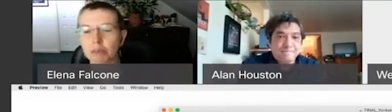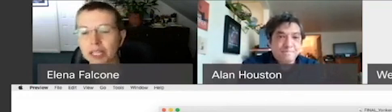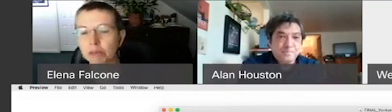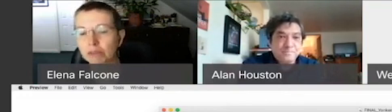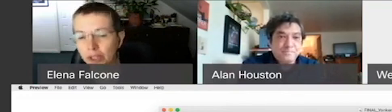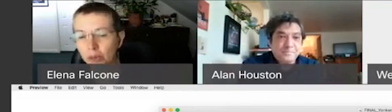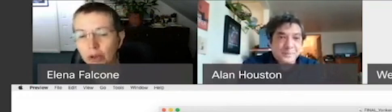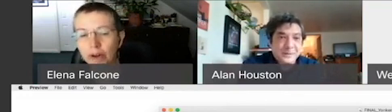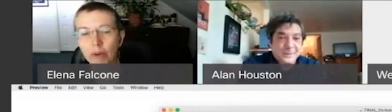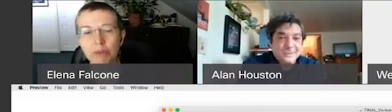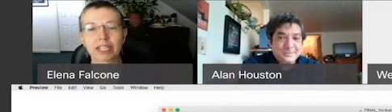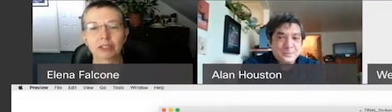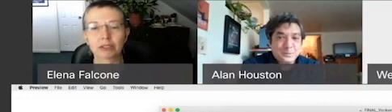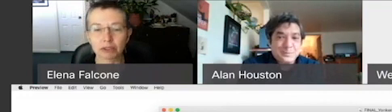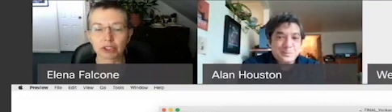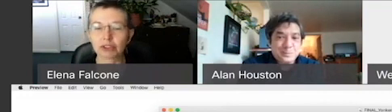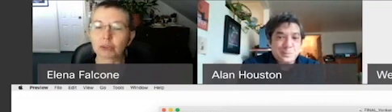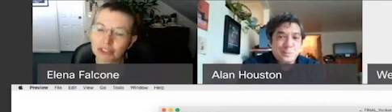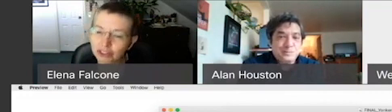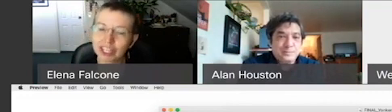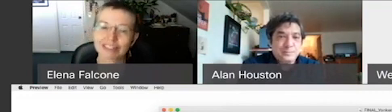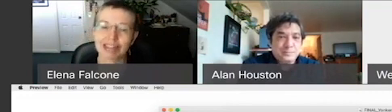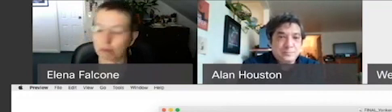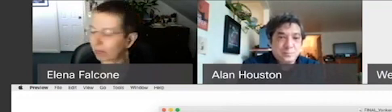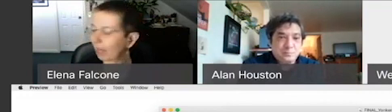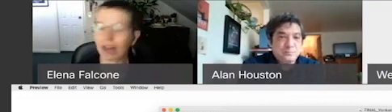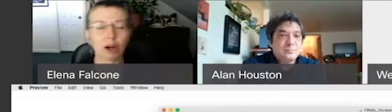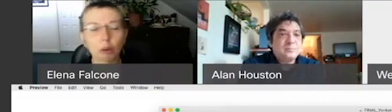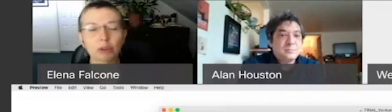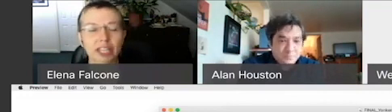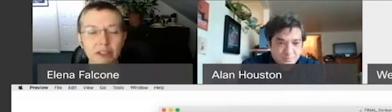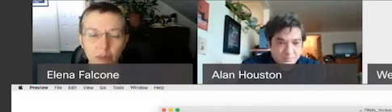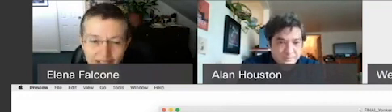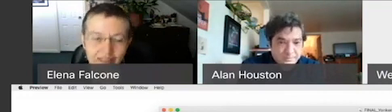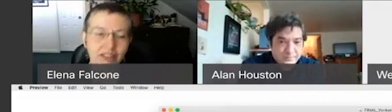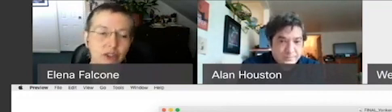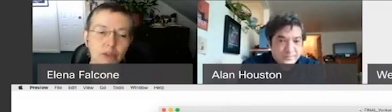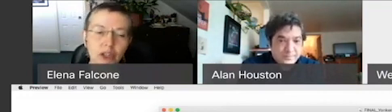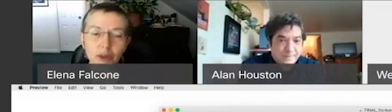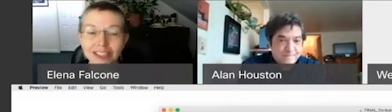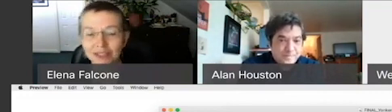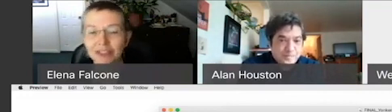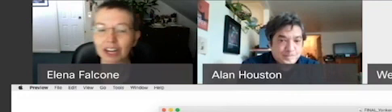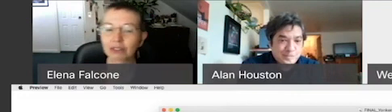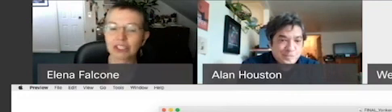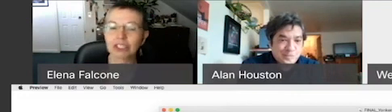available on our website in the future. So what's your next step? I hope you take away that you should be going to the